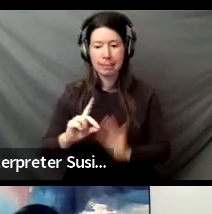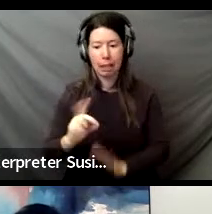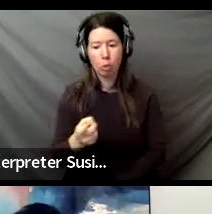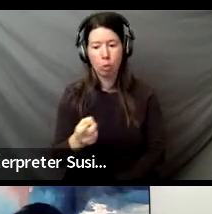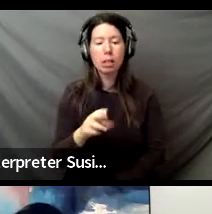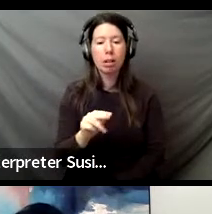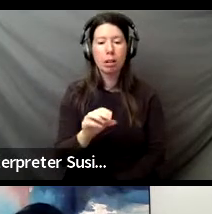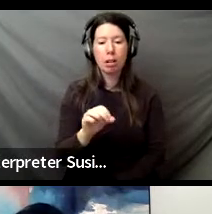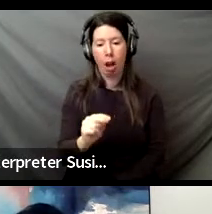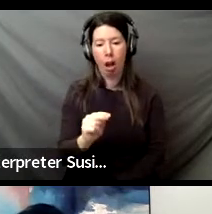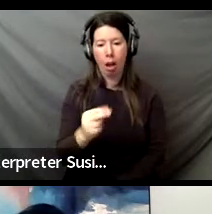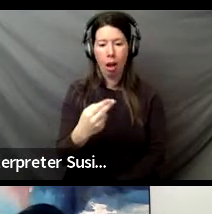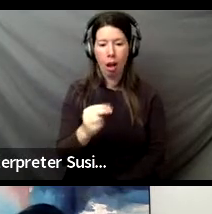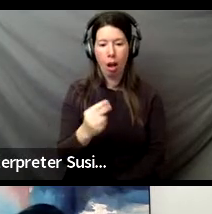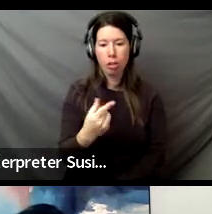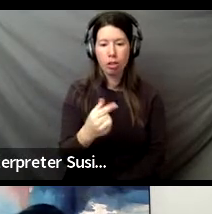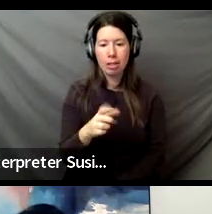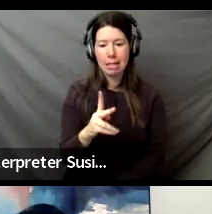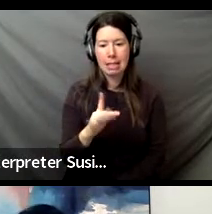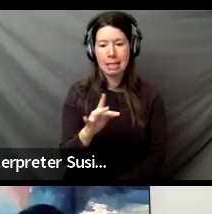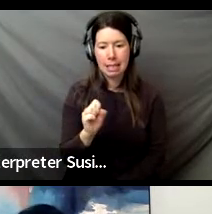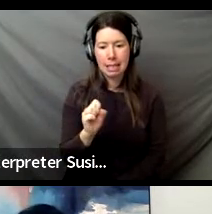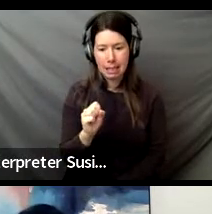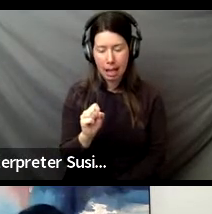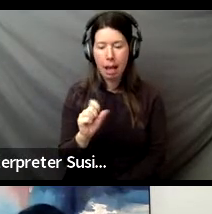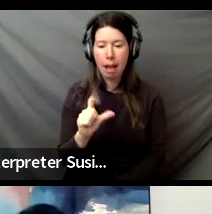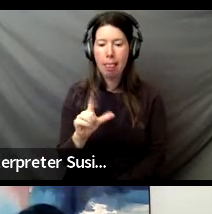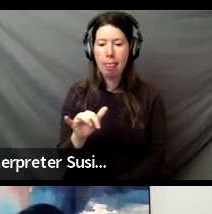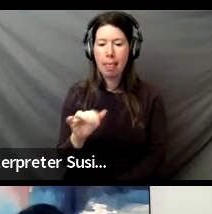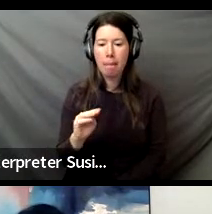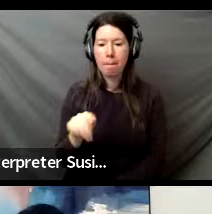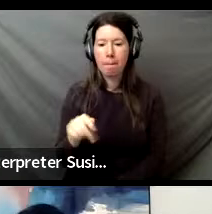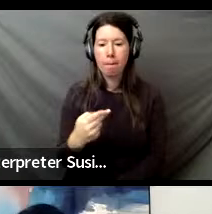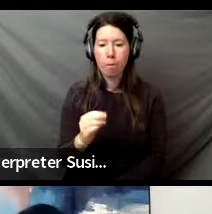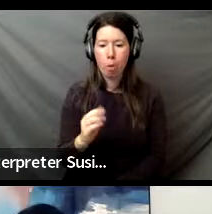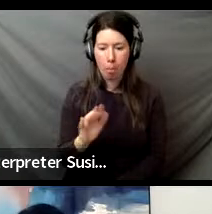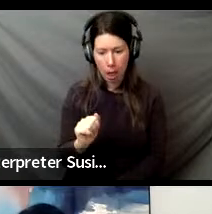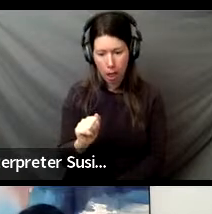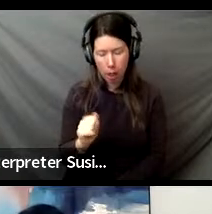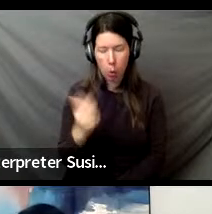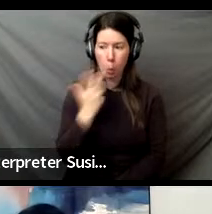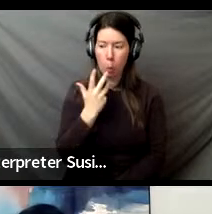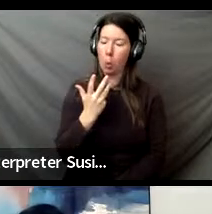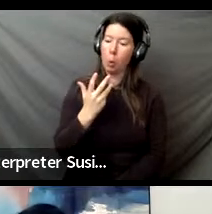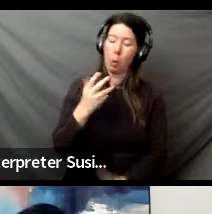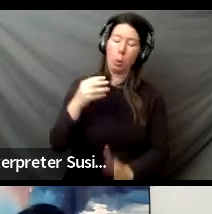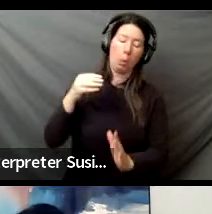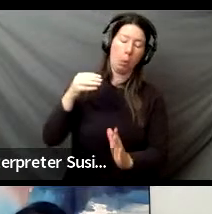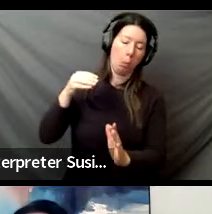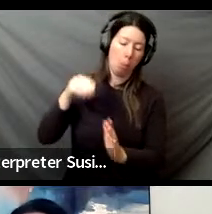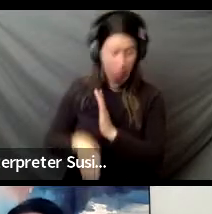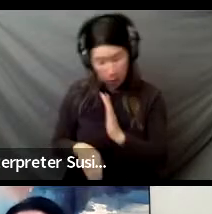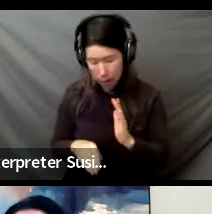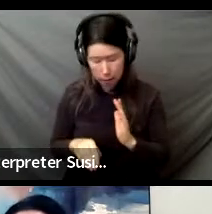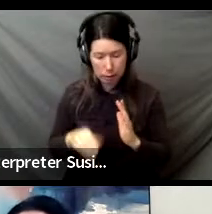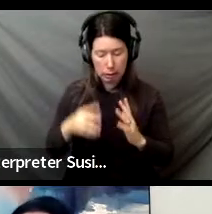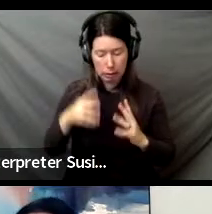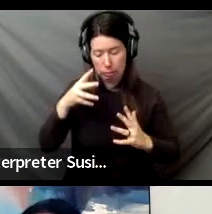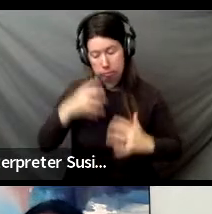quite a fall, but he's doing well under treatment. And so we're expecting good things this year.